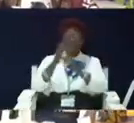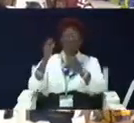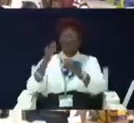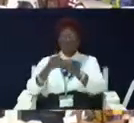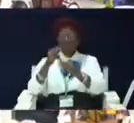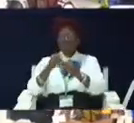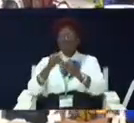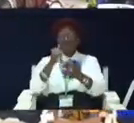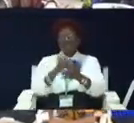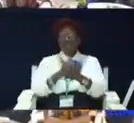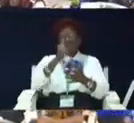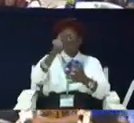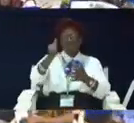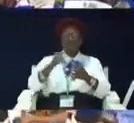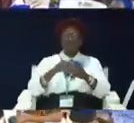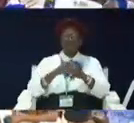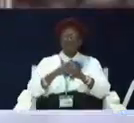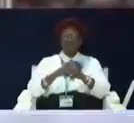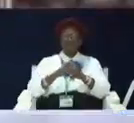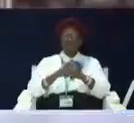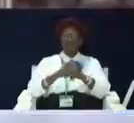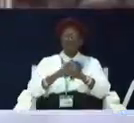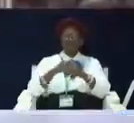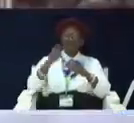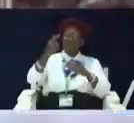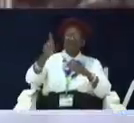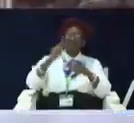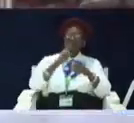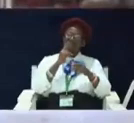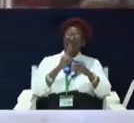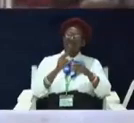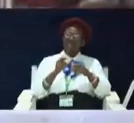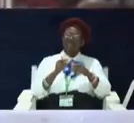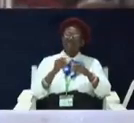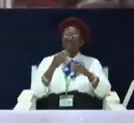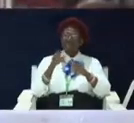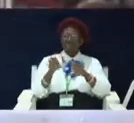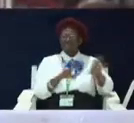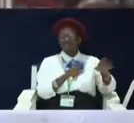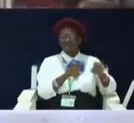The Red Sea opened for Moses.